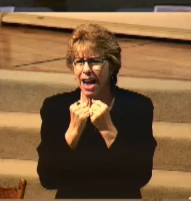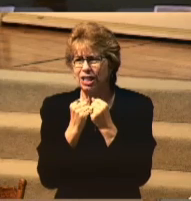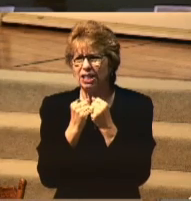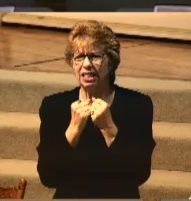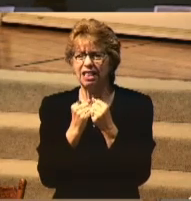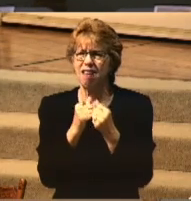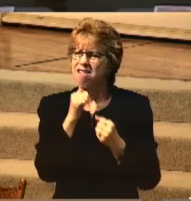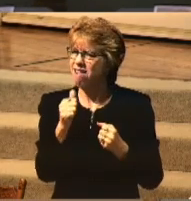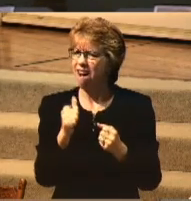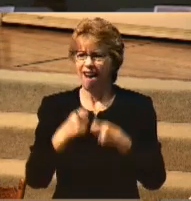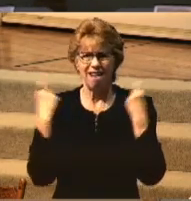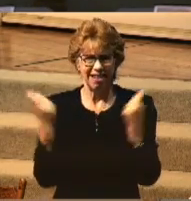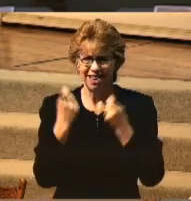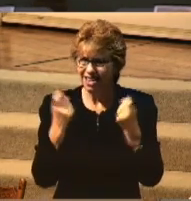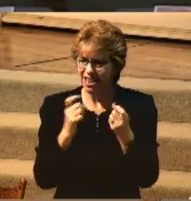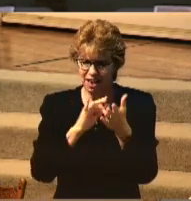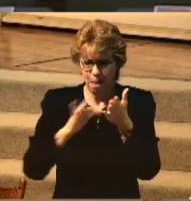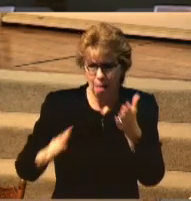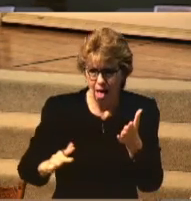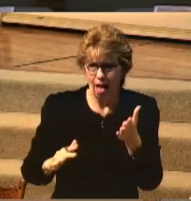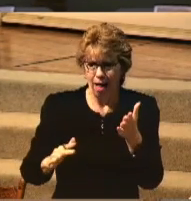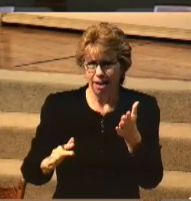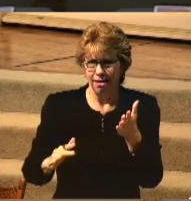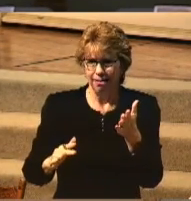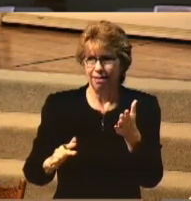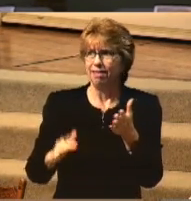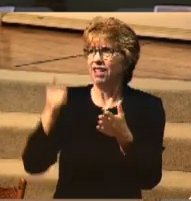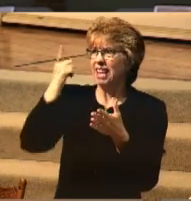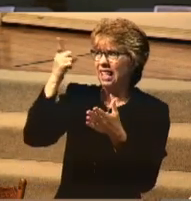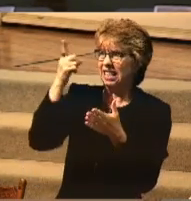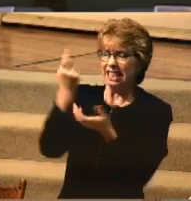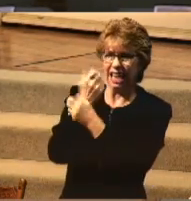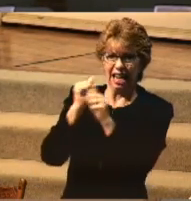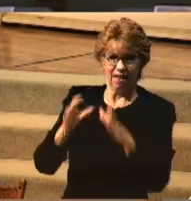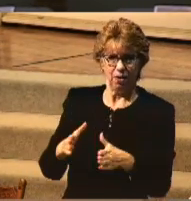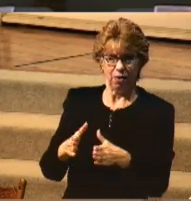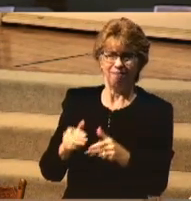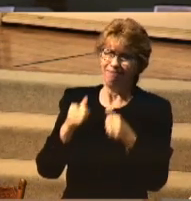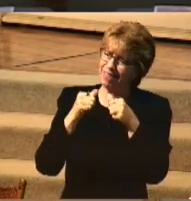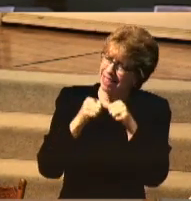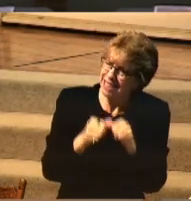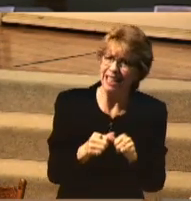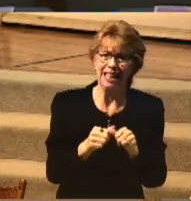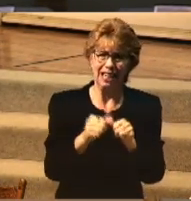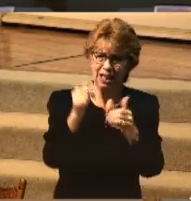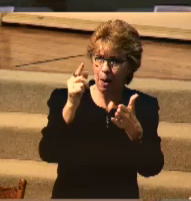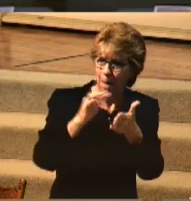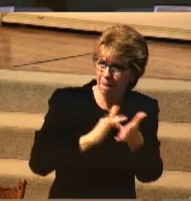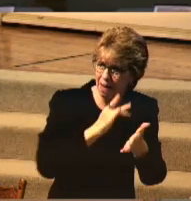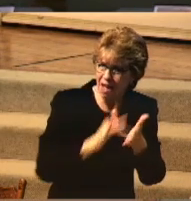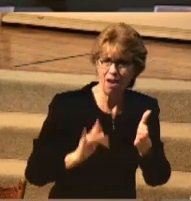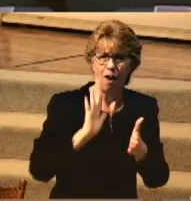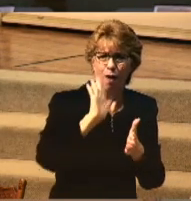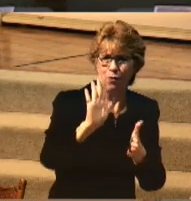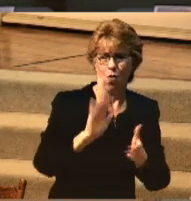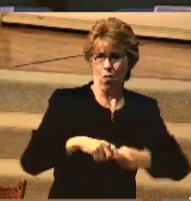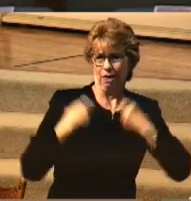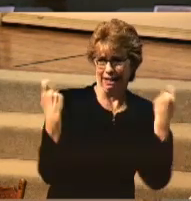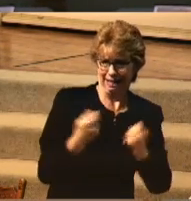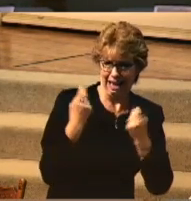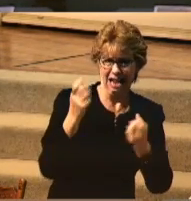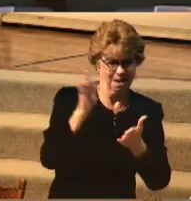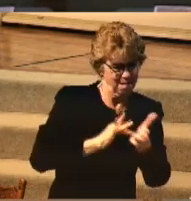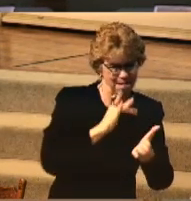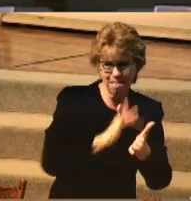blood of our Savior. Still is the atonement, still is the price, still is the payment for